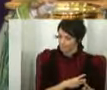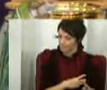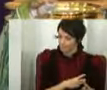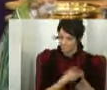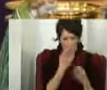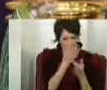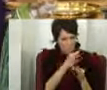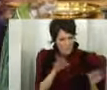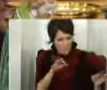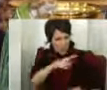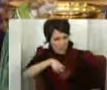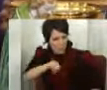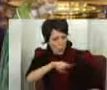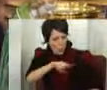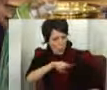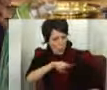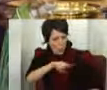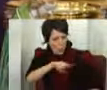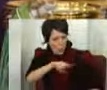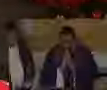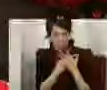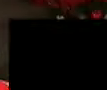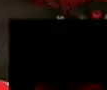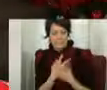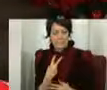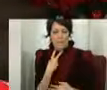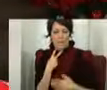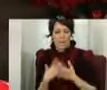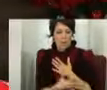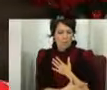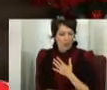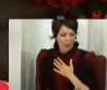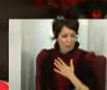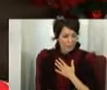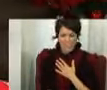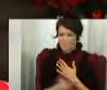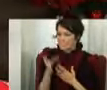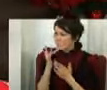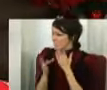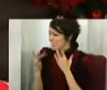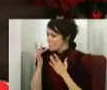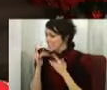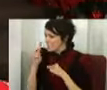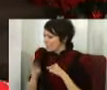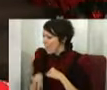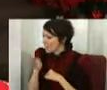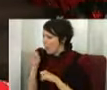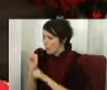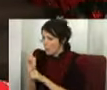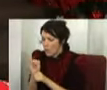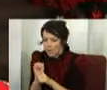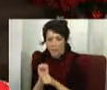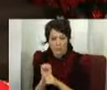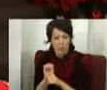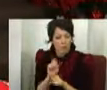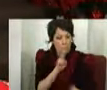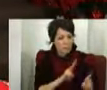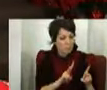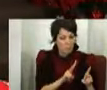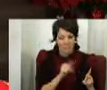Free those who are captives to poverty, those unable to find work, and those whose work